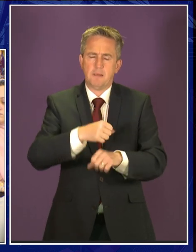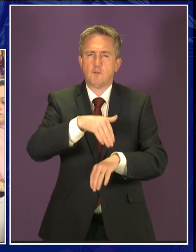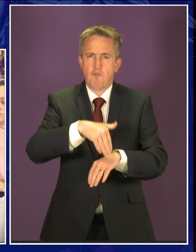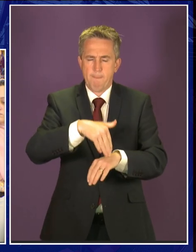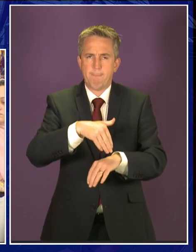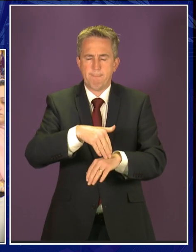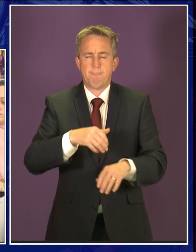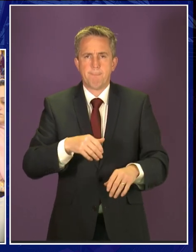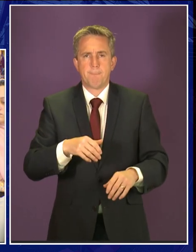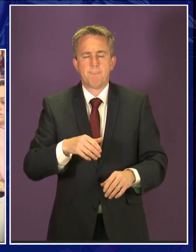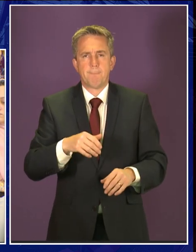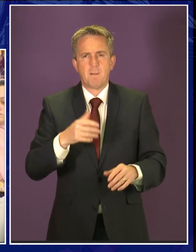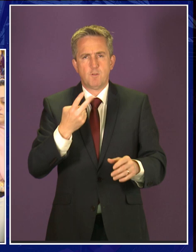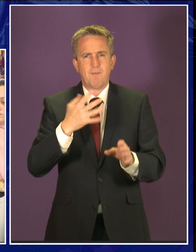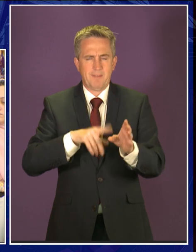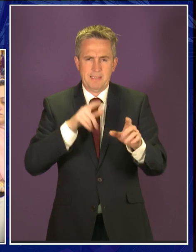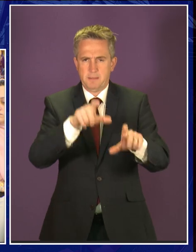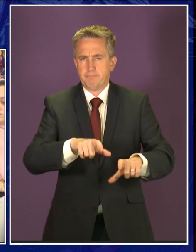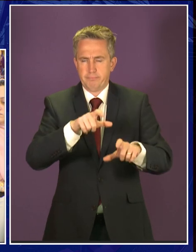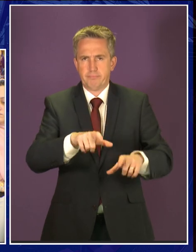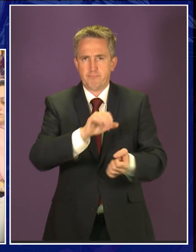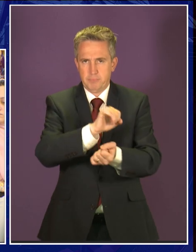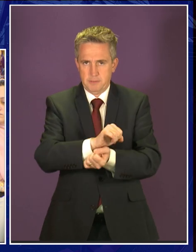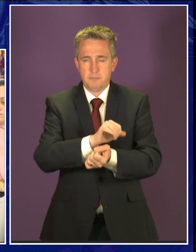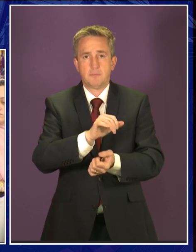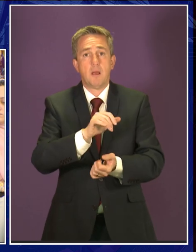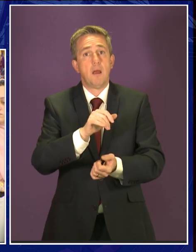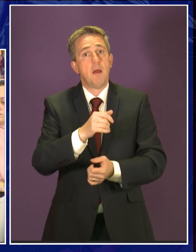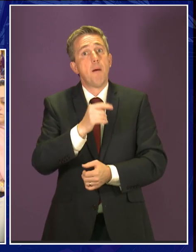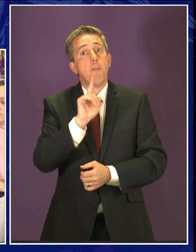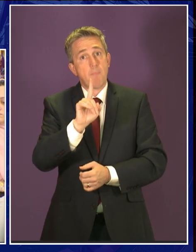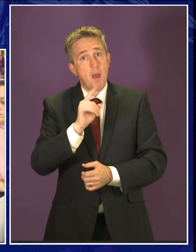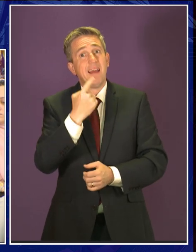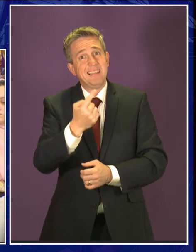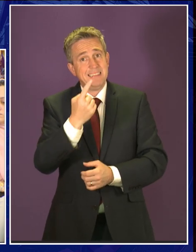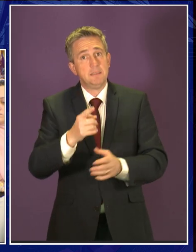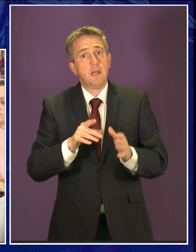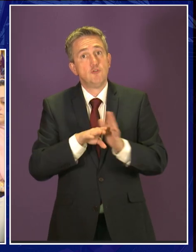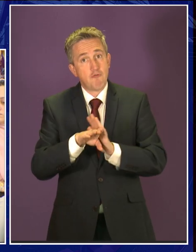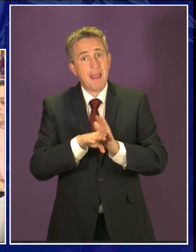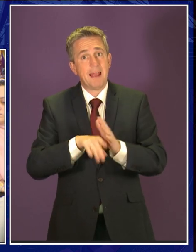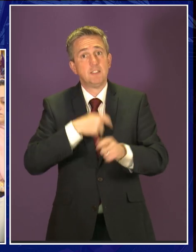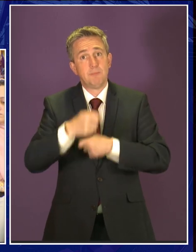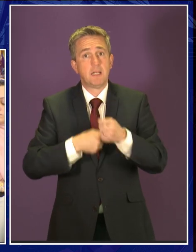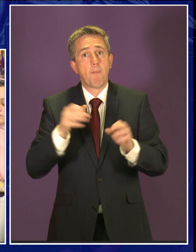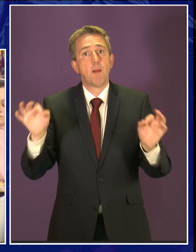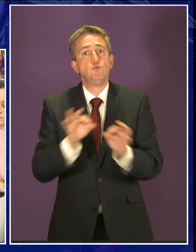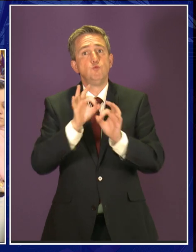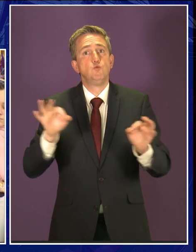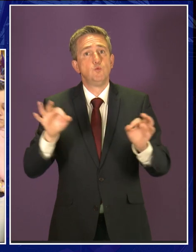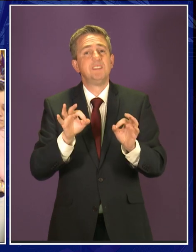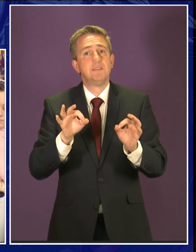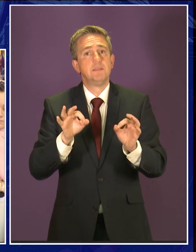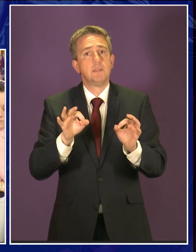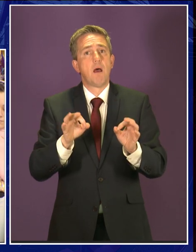But while there, he spent his time training to be a musician, a